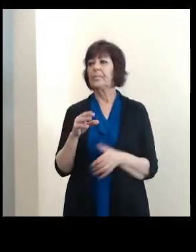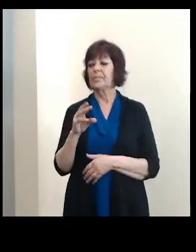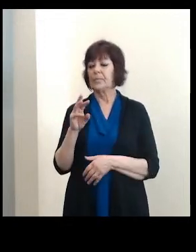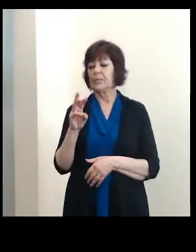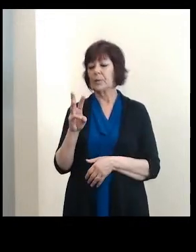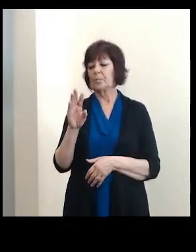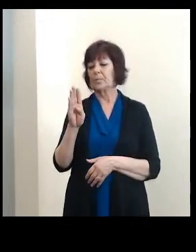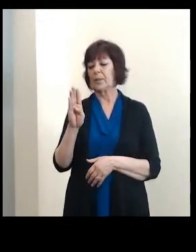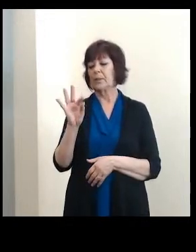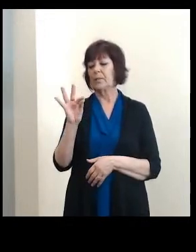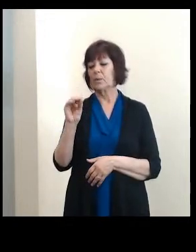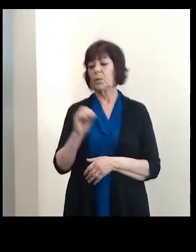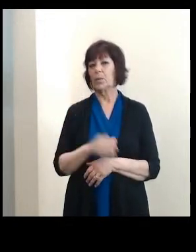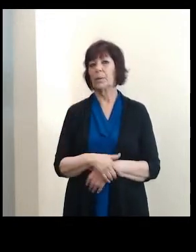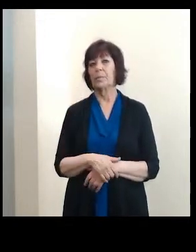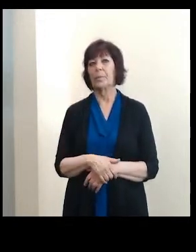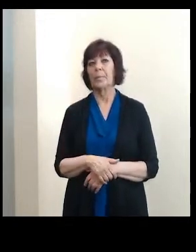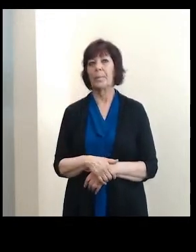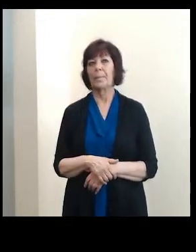WBFO, Michael Desmond.